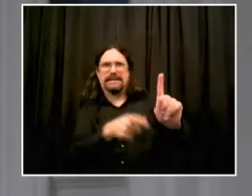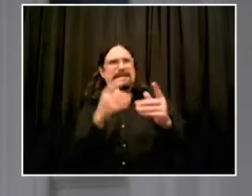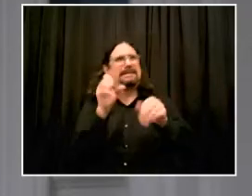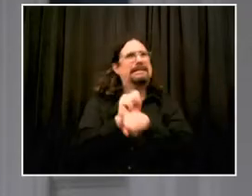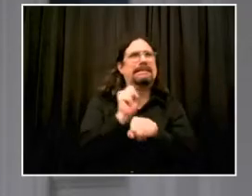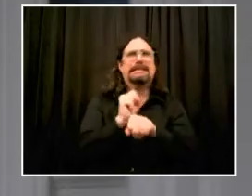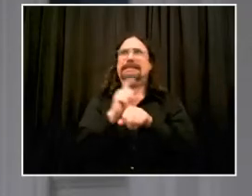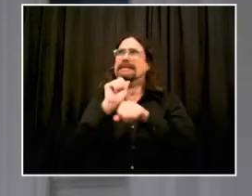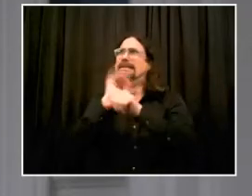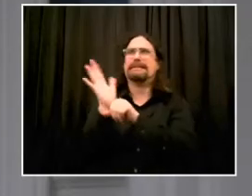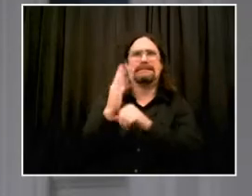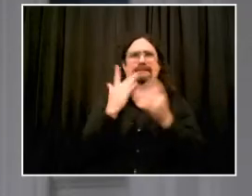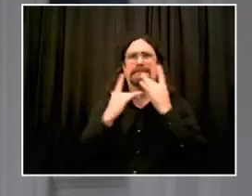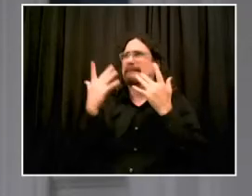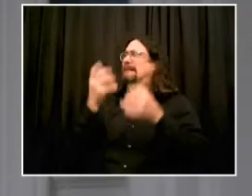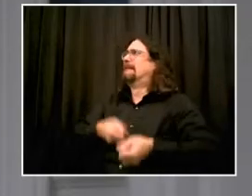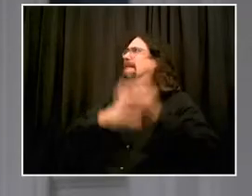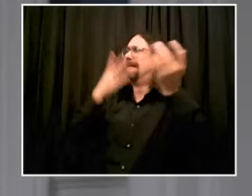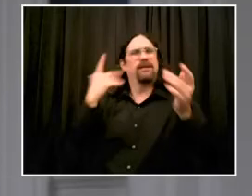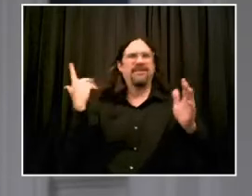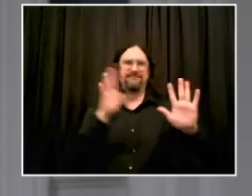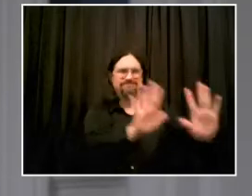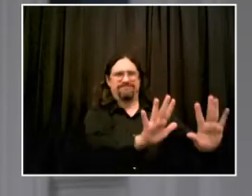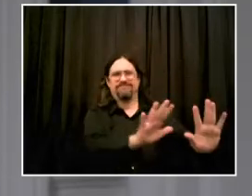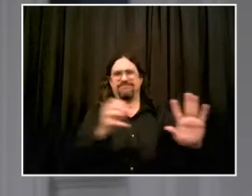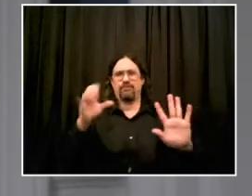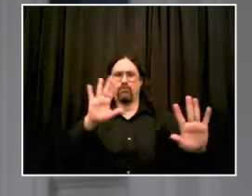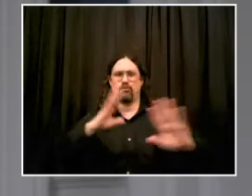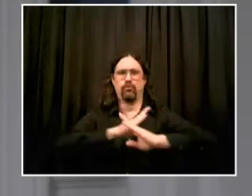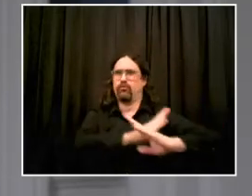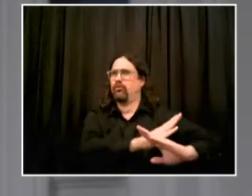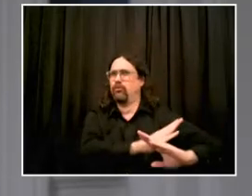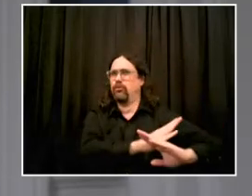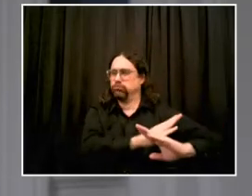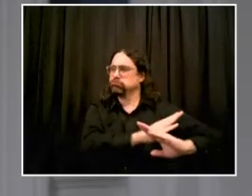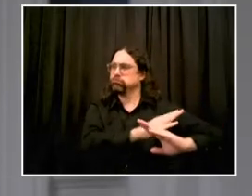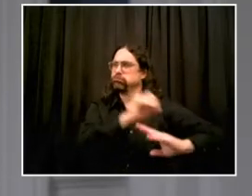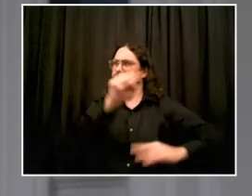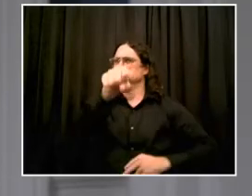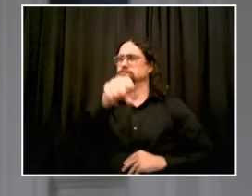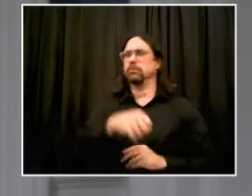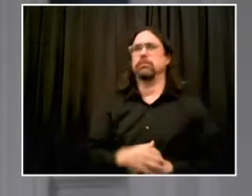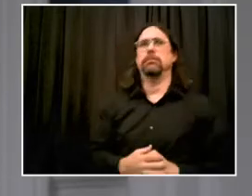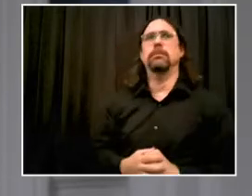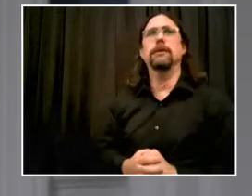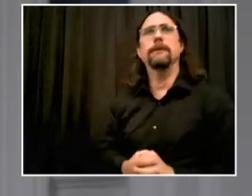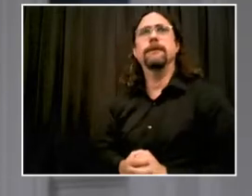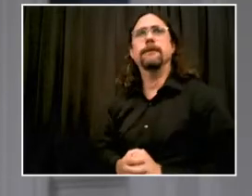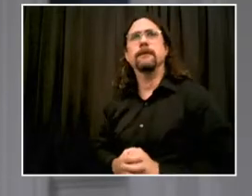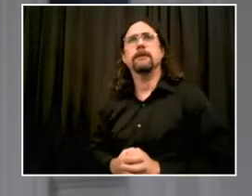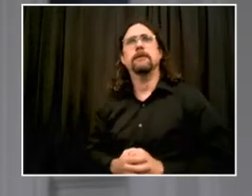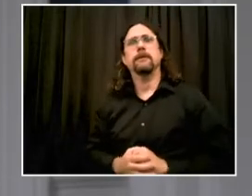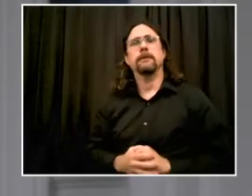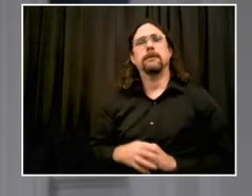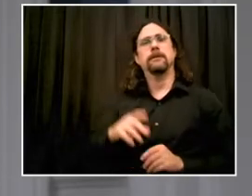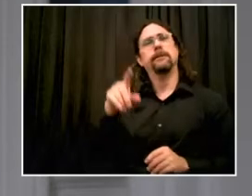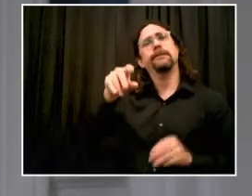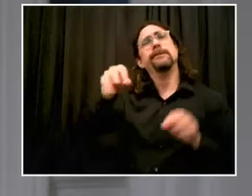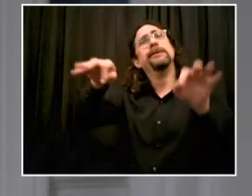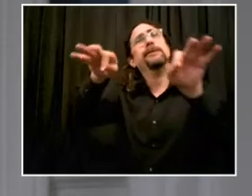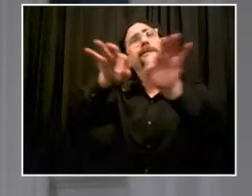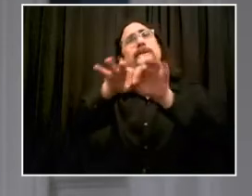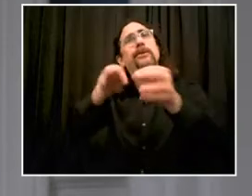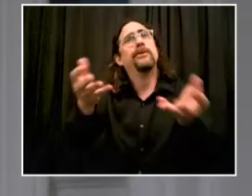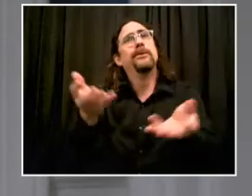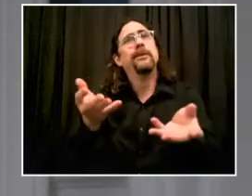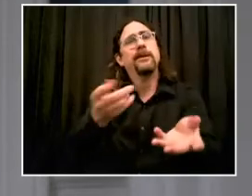of it. And that's really where the dialogue has to begin. Judges have to be more understanding, but I can't tell a judge what to do. But the court system